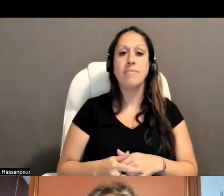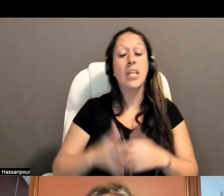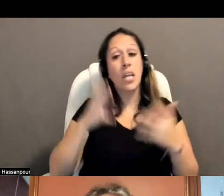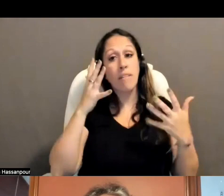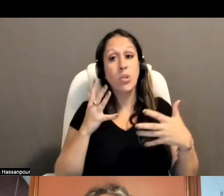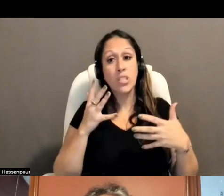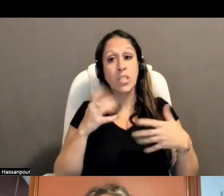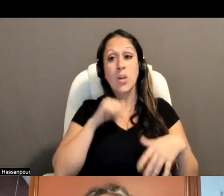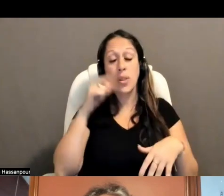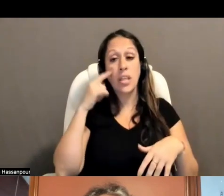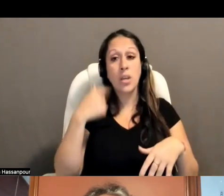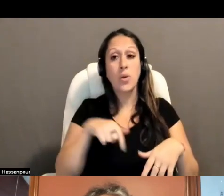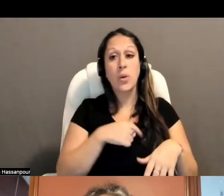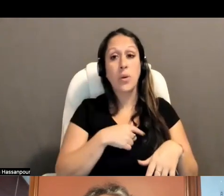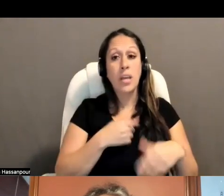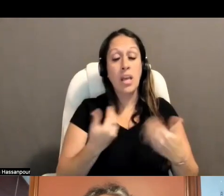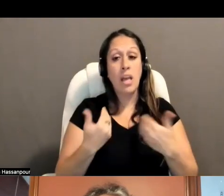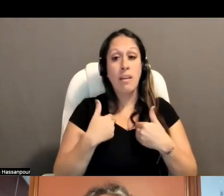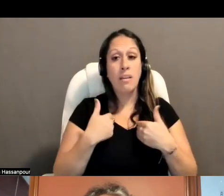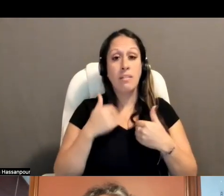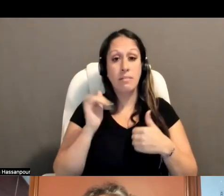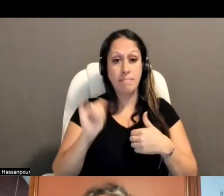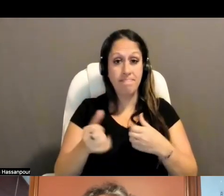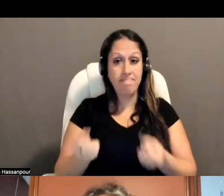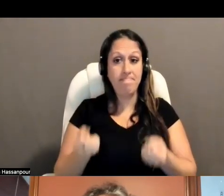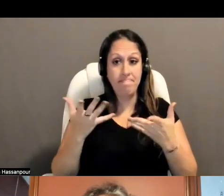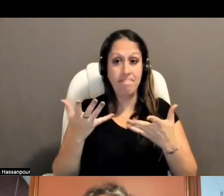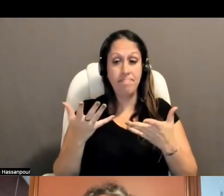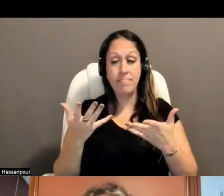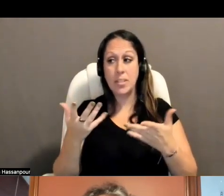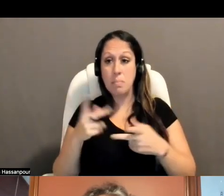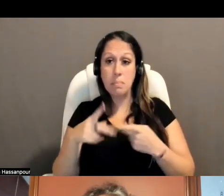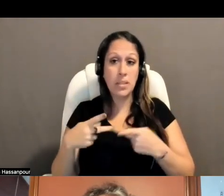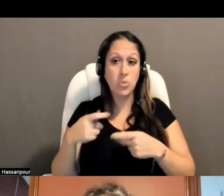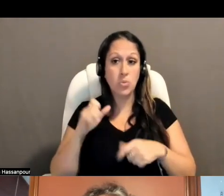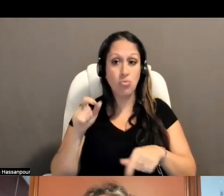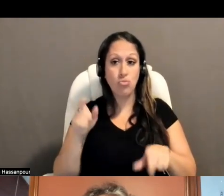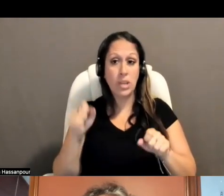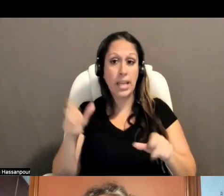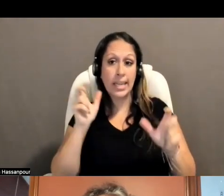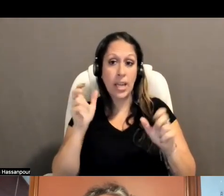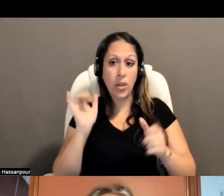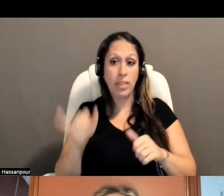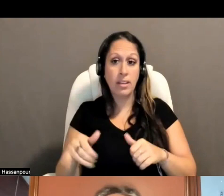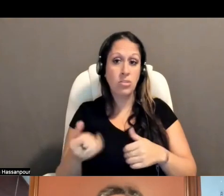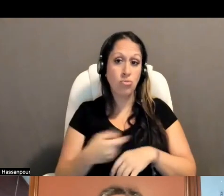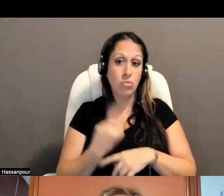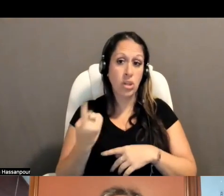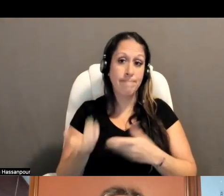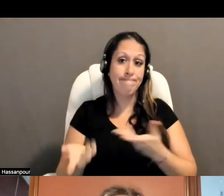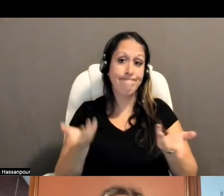Unfortunately, I don't think we have that many venues where you could hear that today.